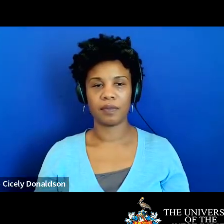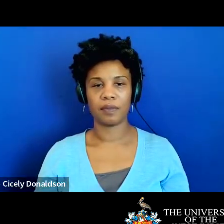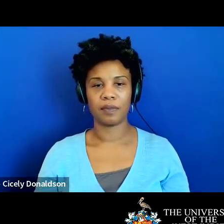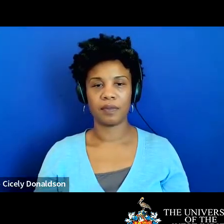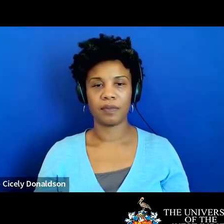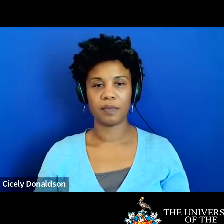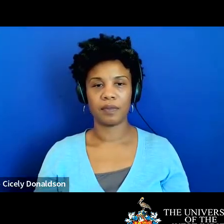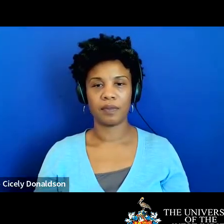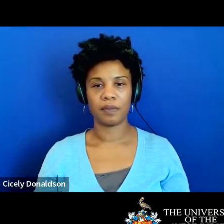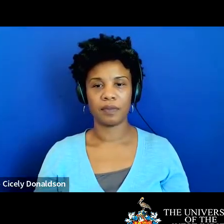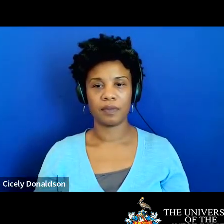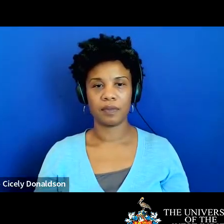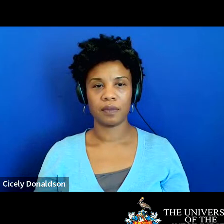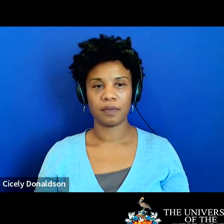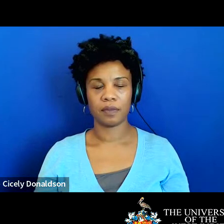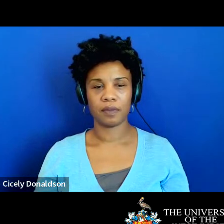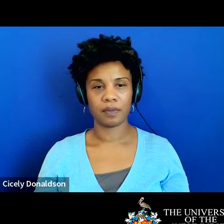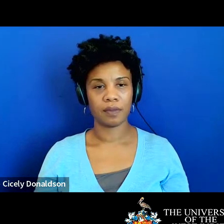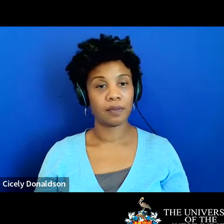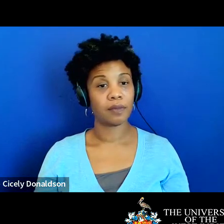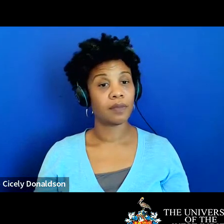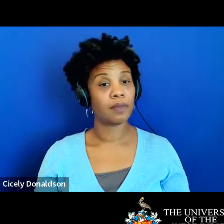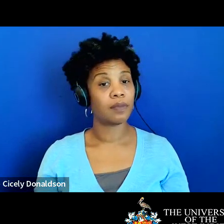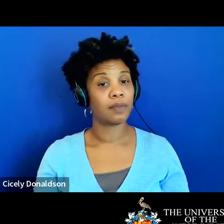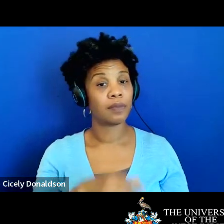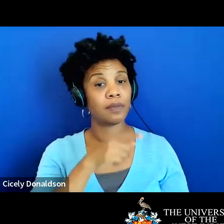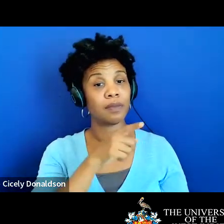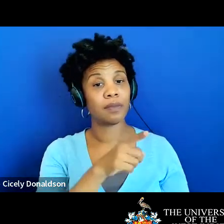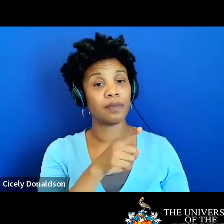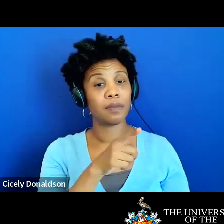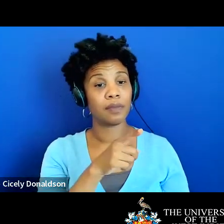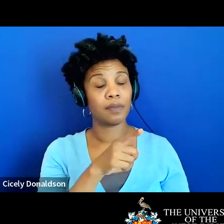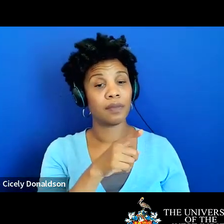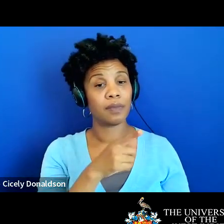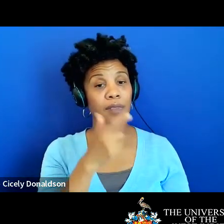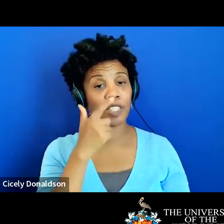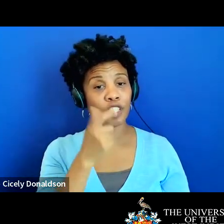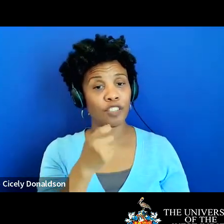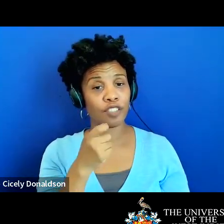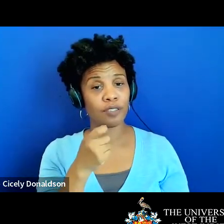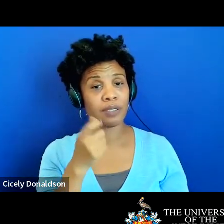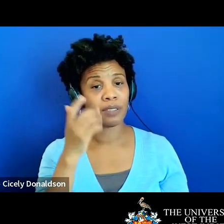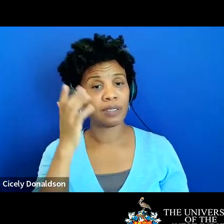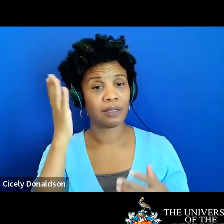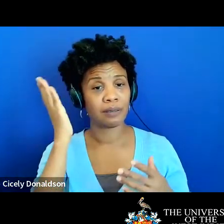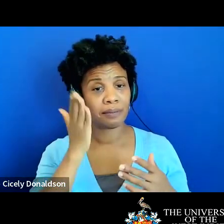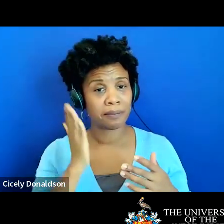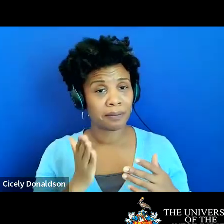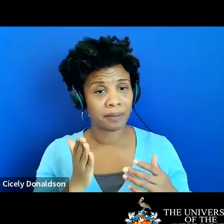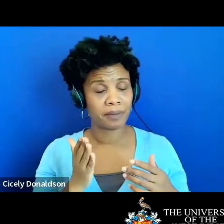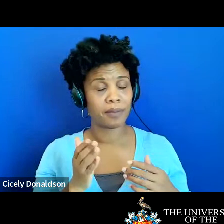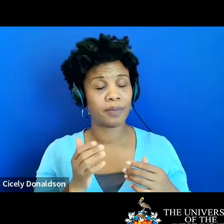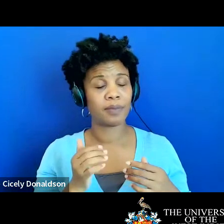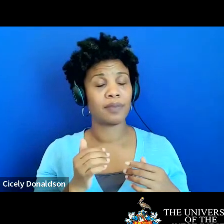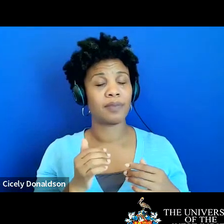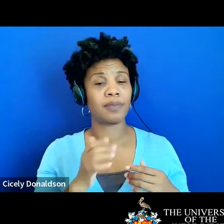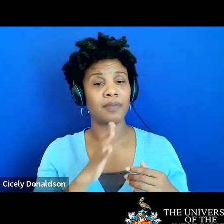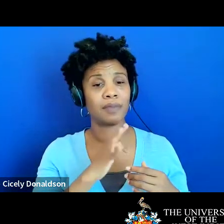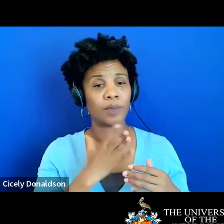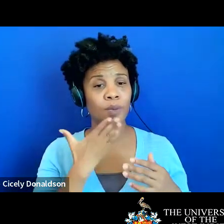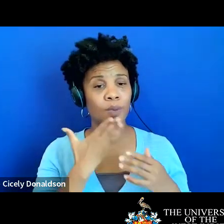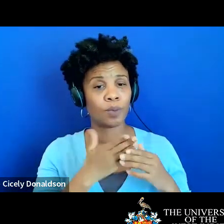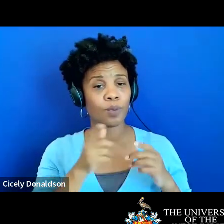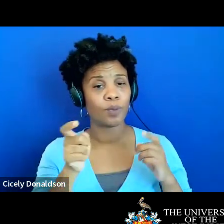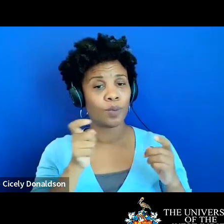For conducting that session so well. A very interesting session, and the presentation,